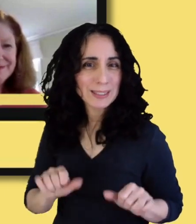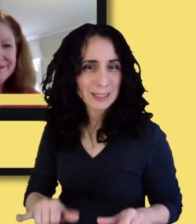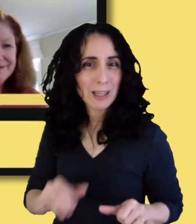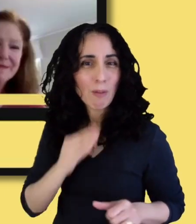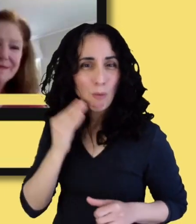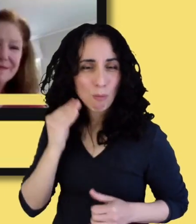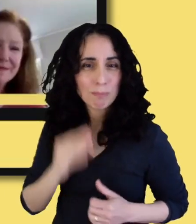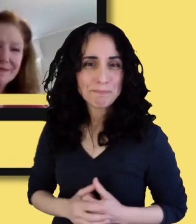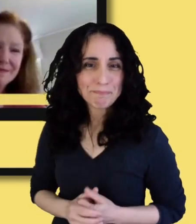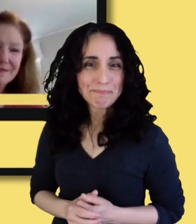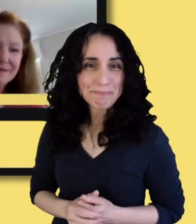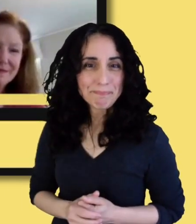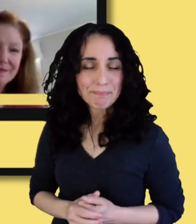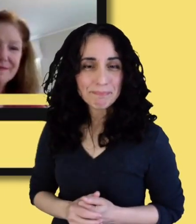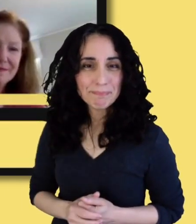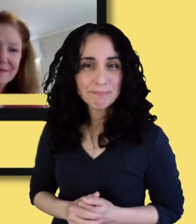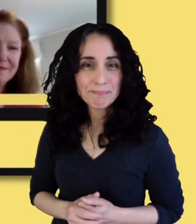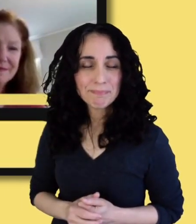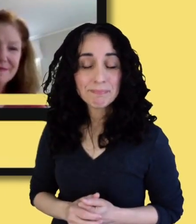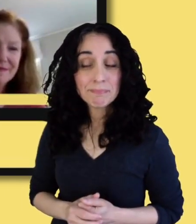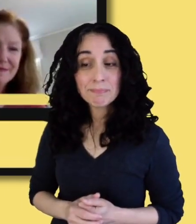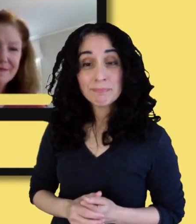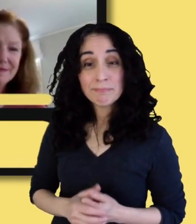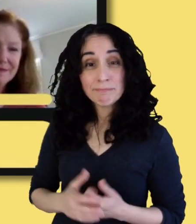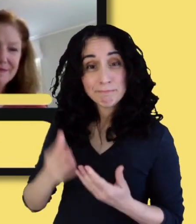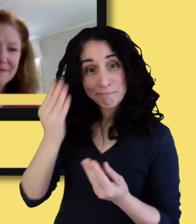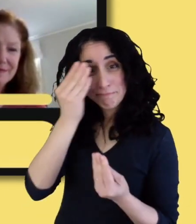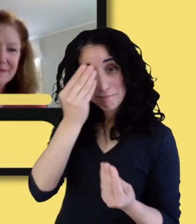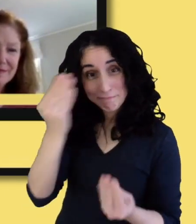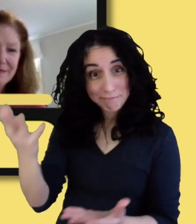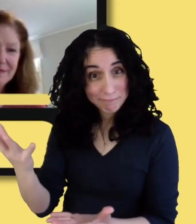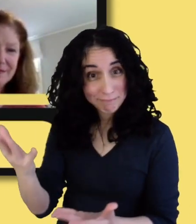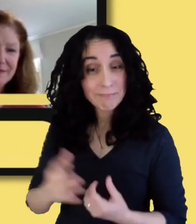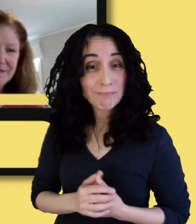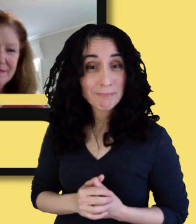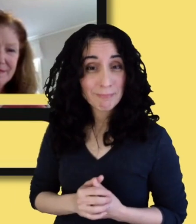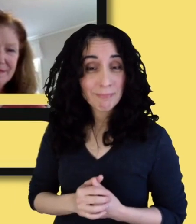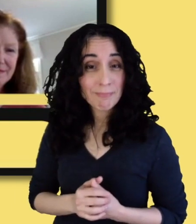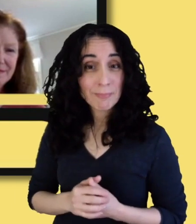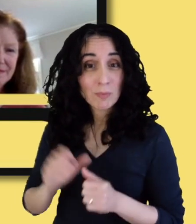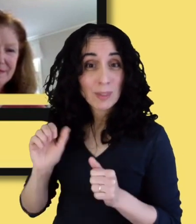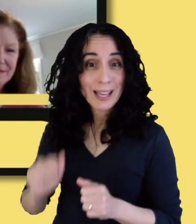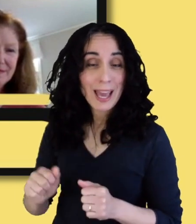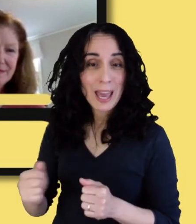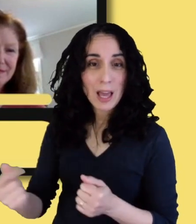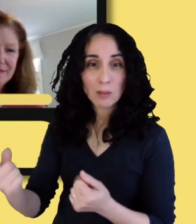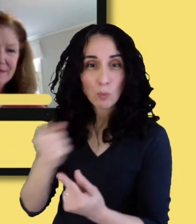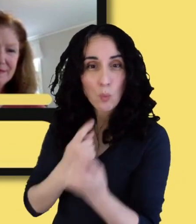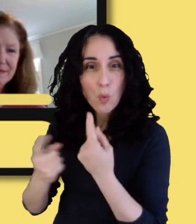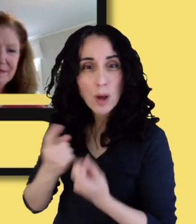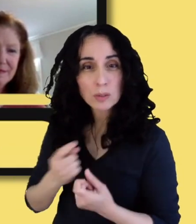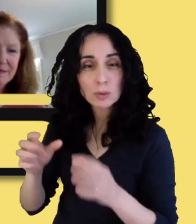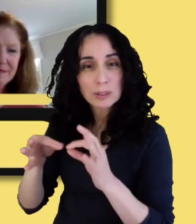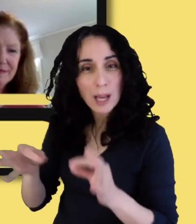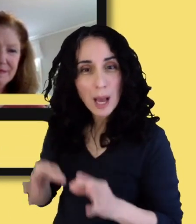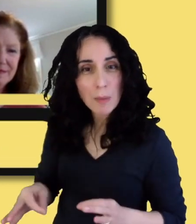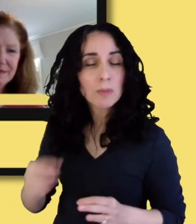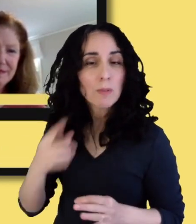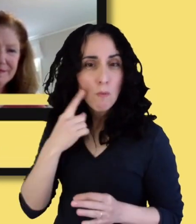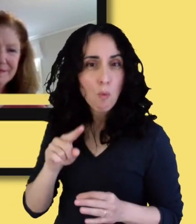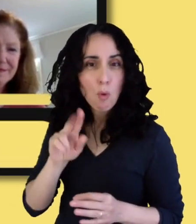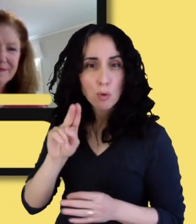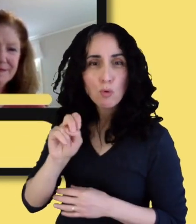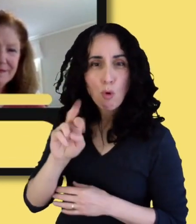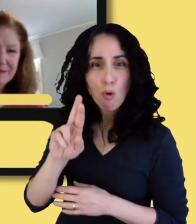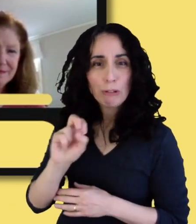home right now. I also want to take this time to let you guys know that you can send questions for Noreen, that